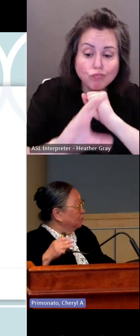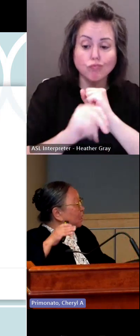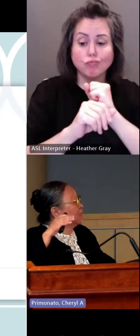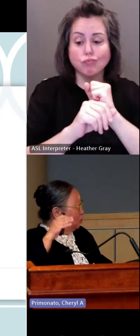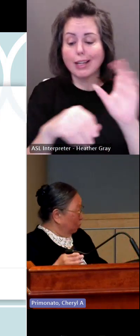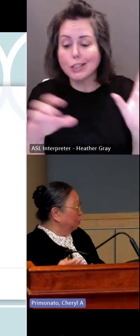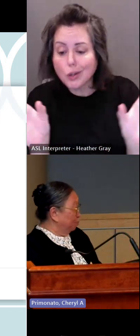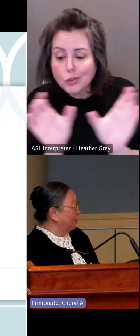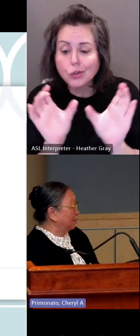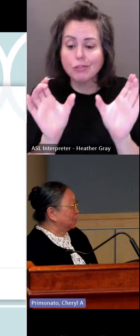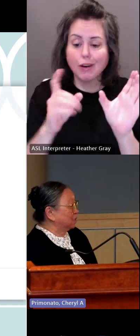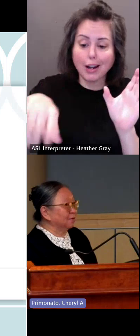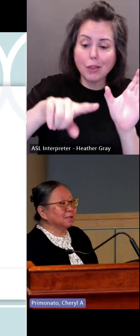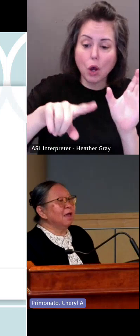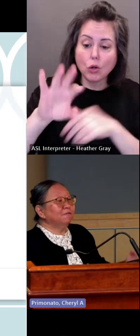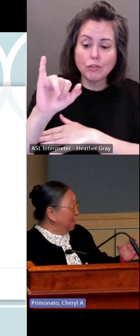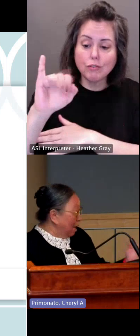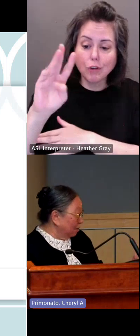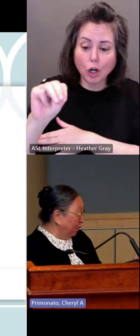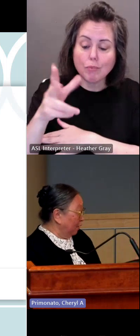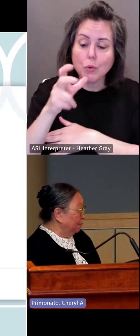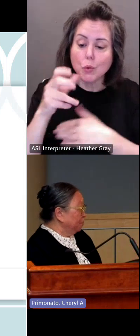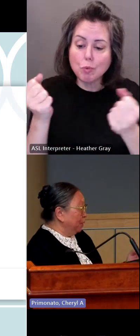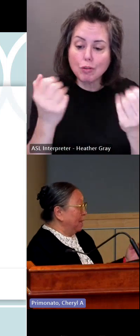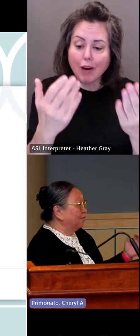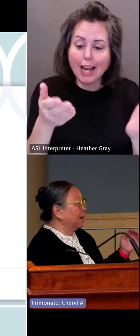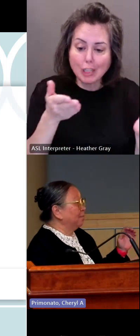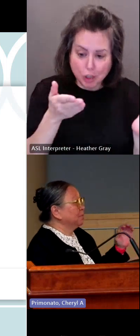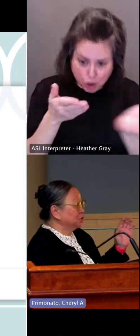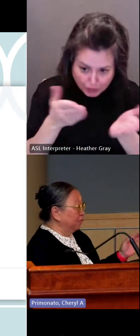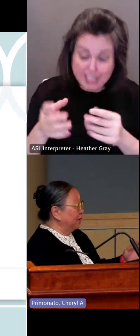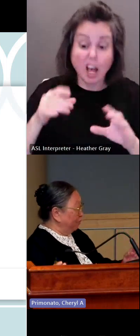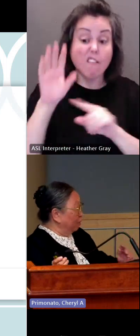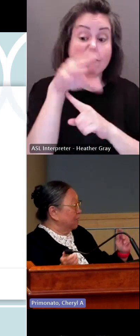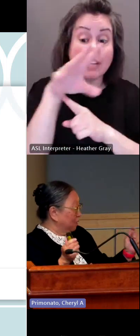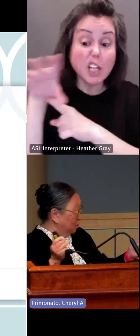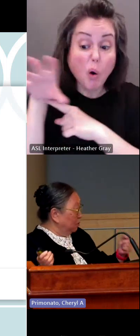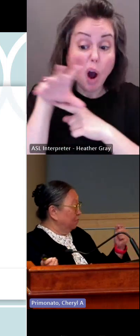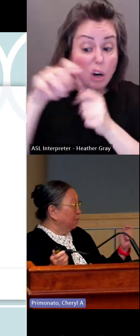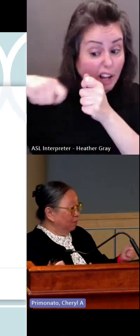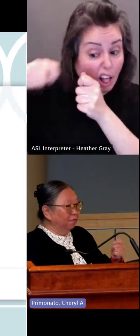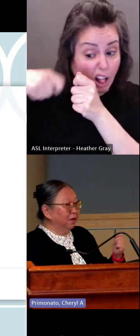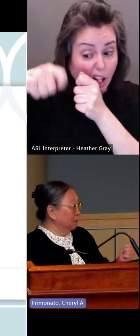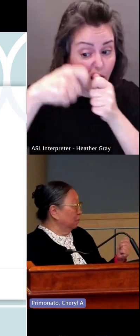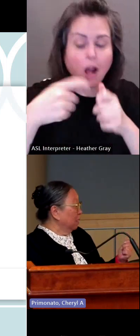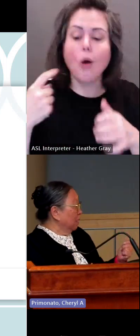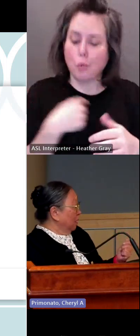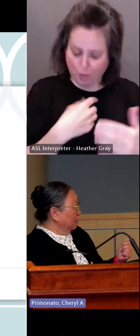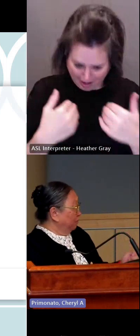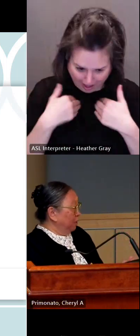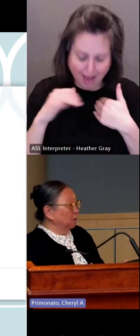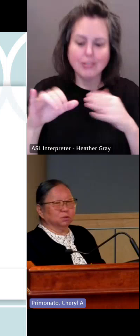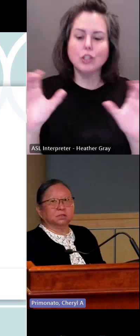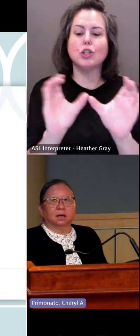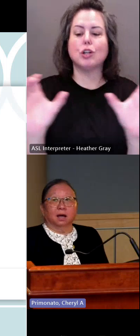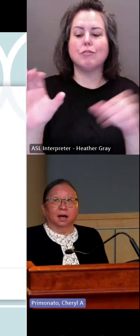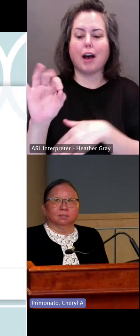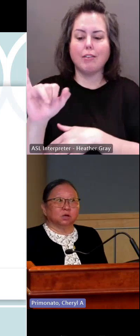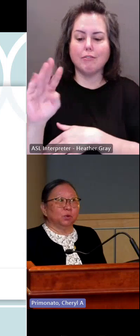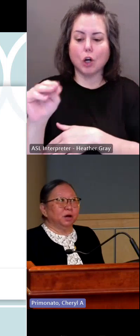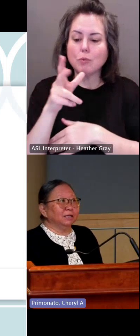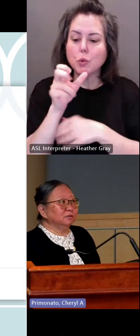certified firms that can provide that service. Videography, we have certified firms that can do the